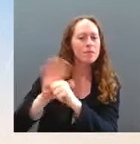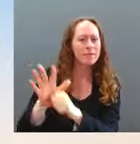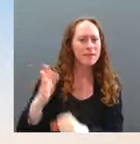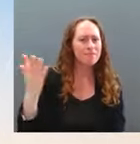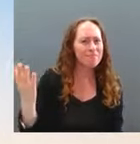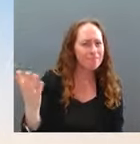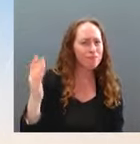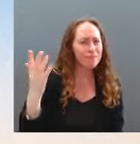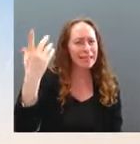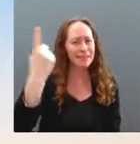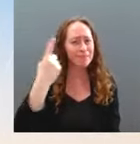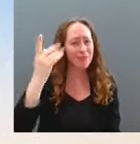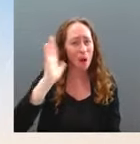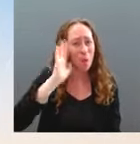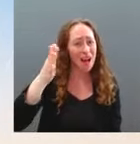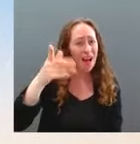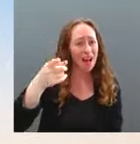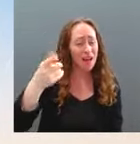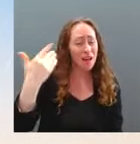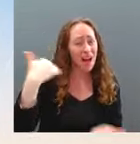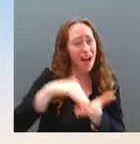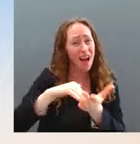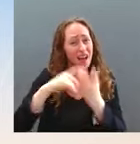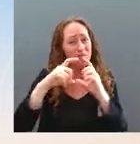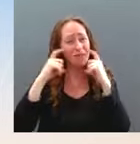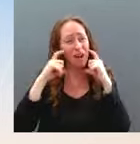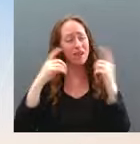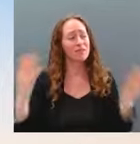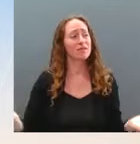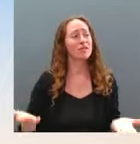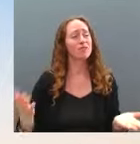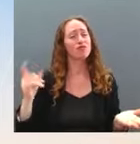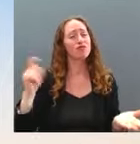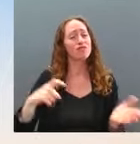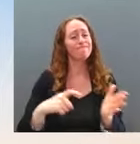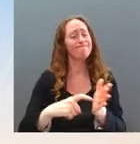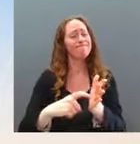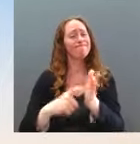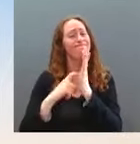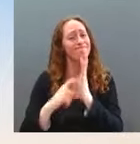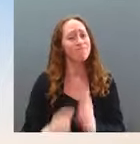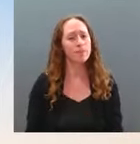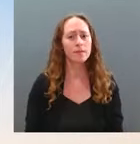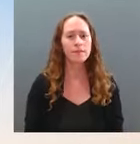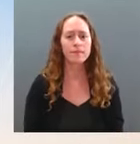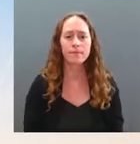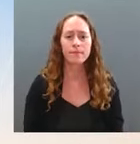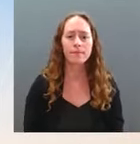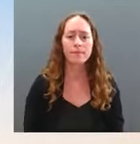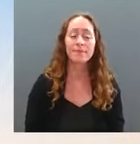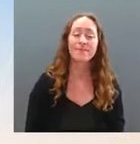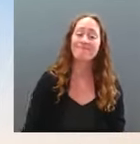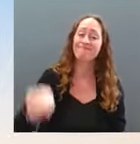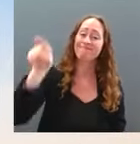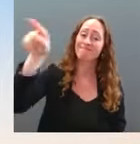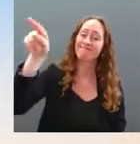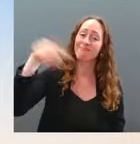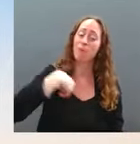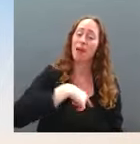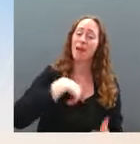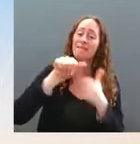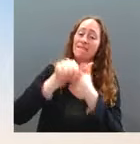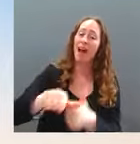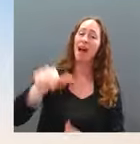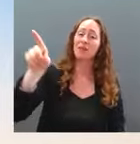We would continue to follow CDC guidance. That's not what they're recommending, given we are in a yellow zone at this point in time. There are individuals who